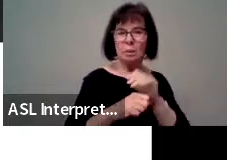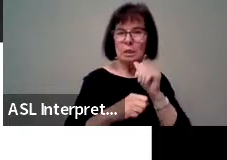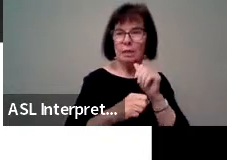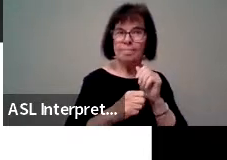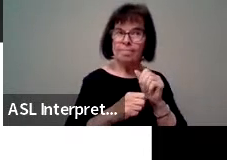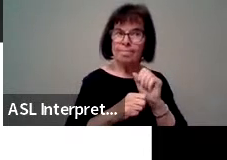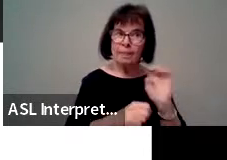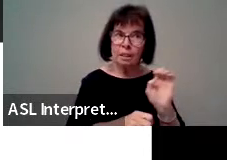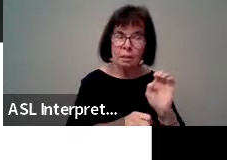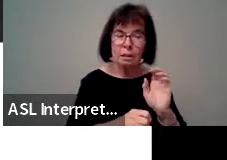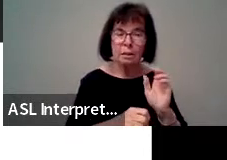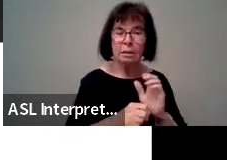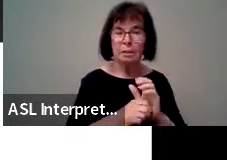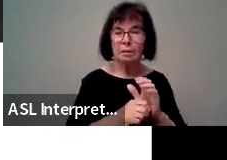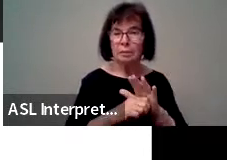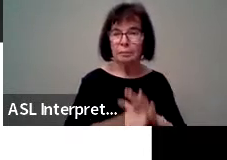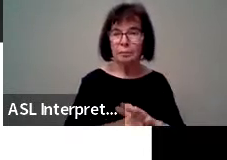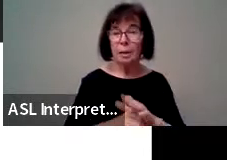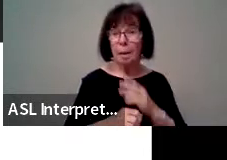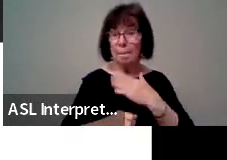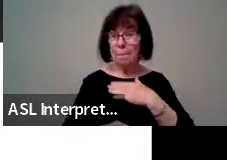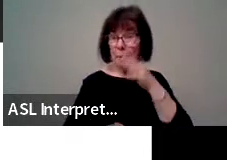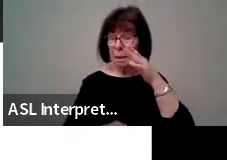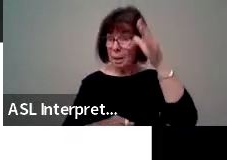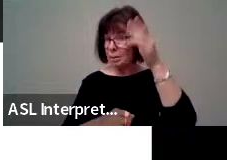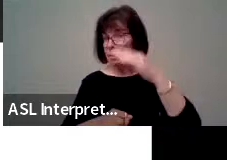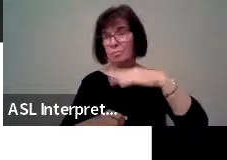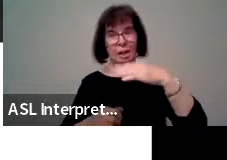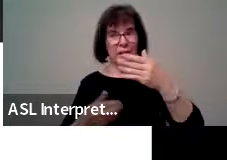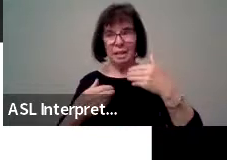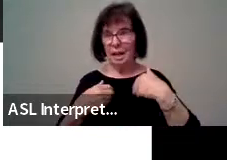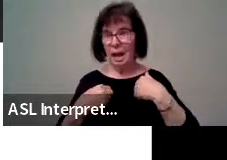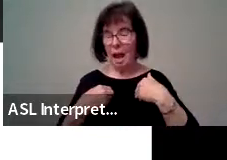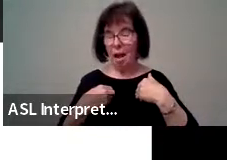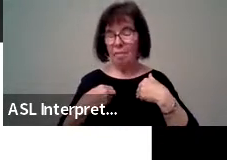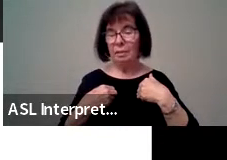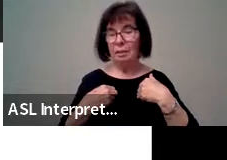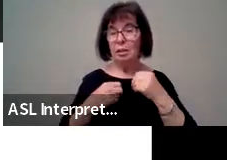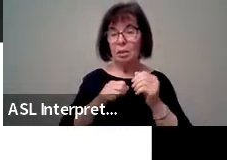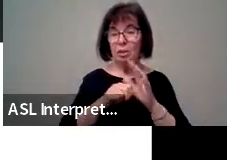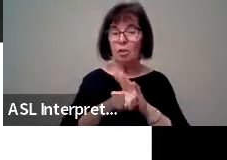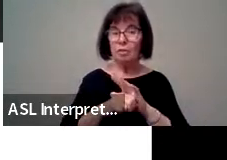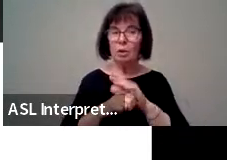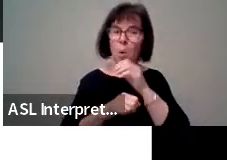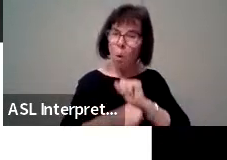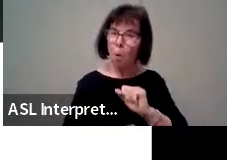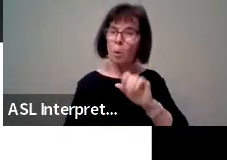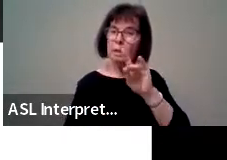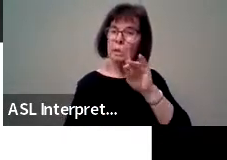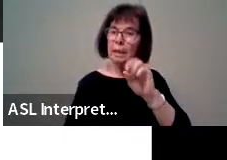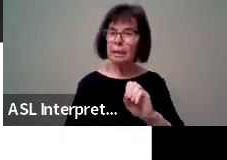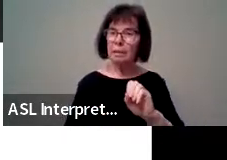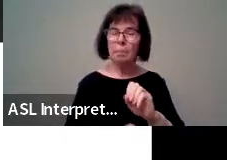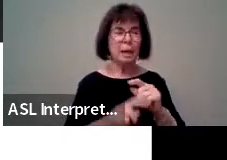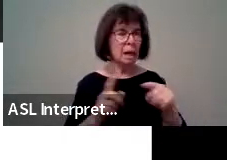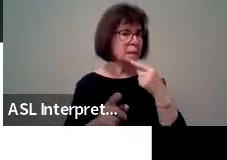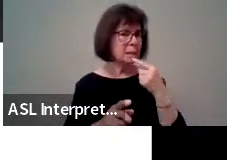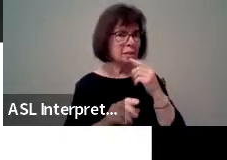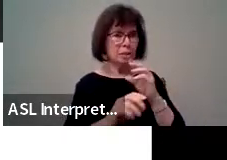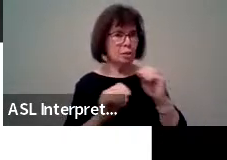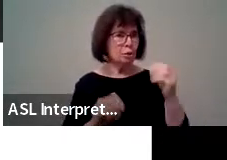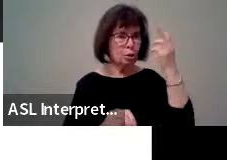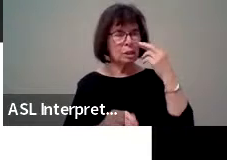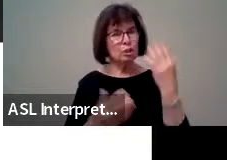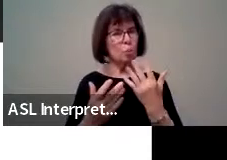parents have not, to our knowledge, had COVID. They're 80. I said, yeah, I don't think, no reason to wait. Go ahead, get